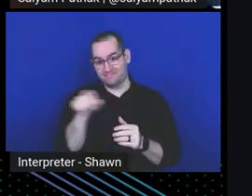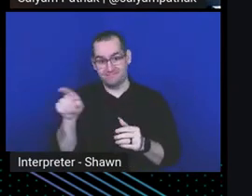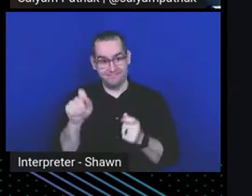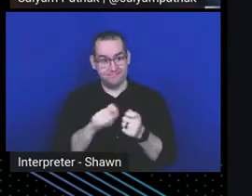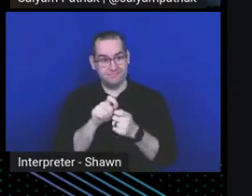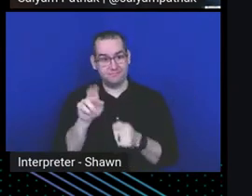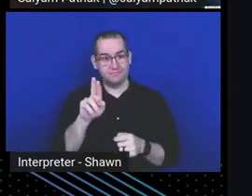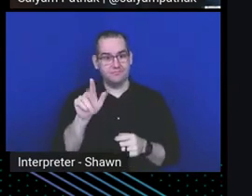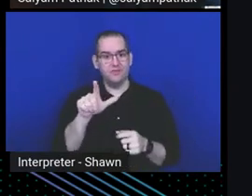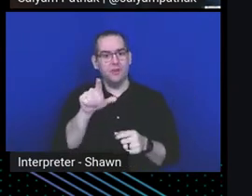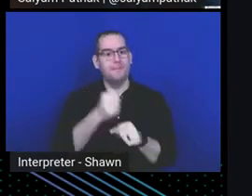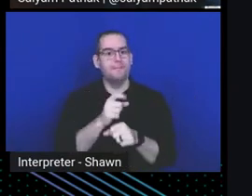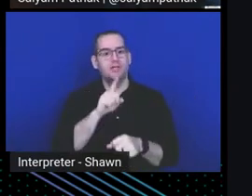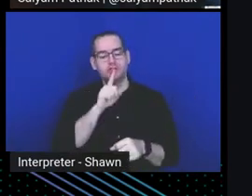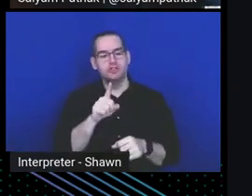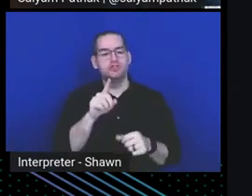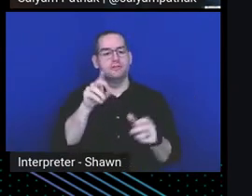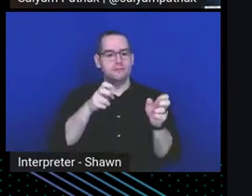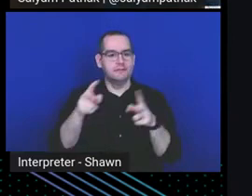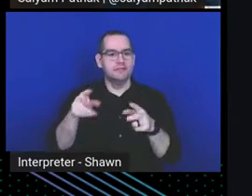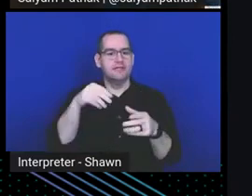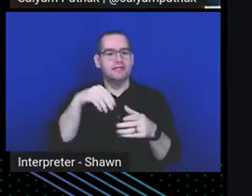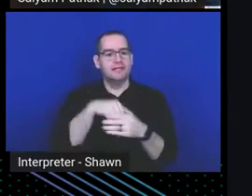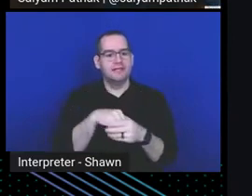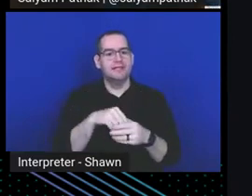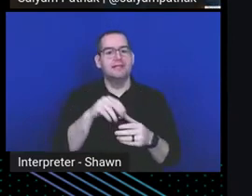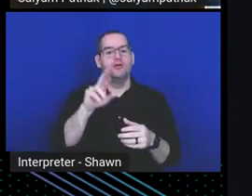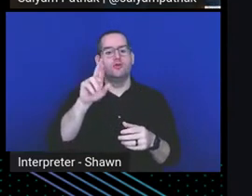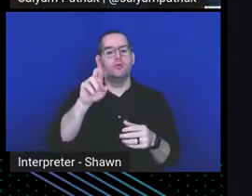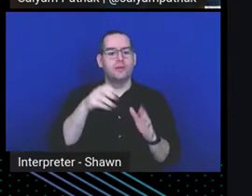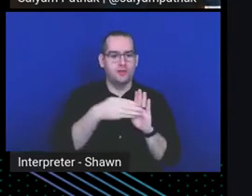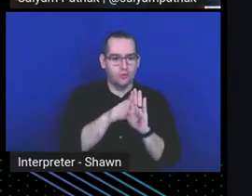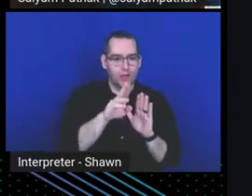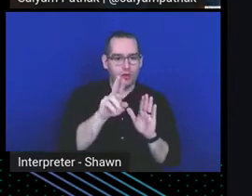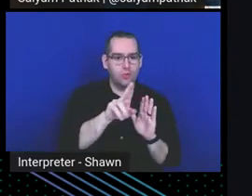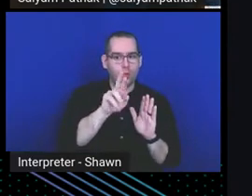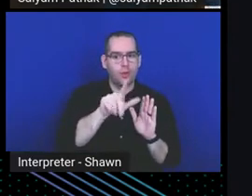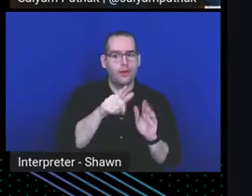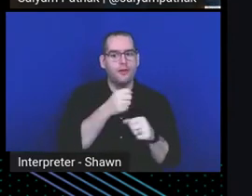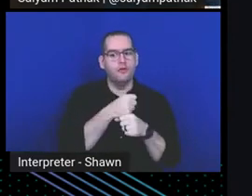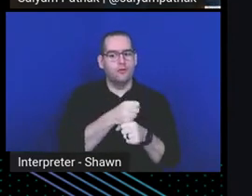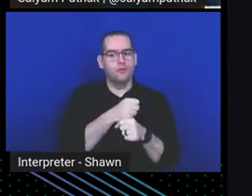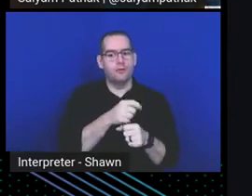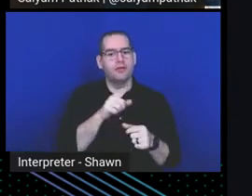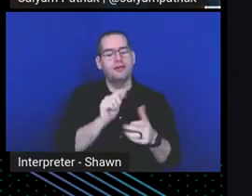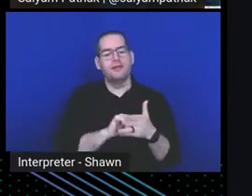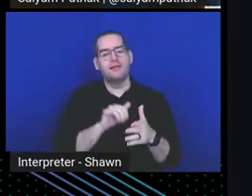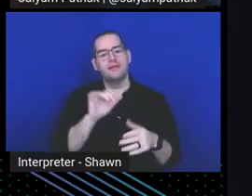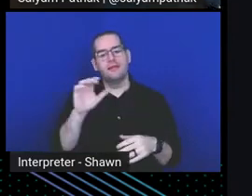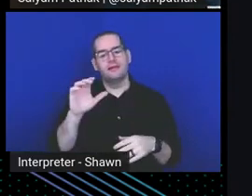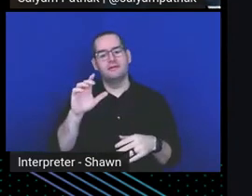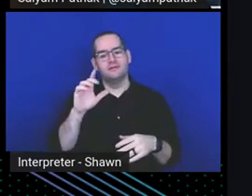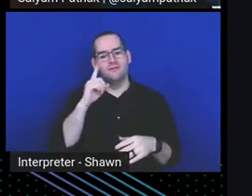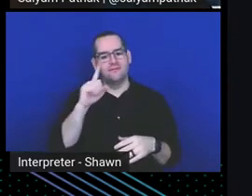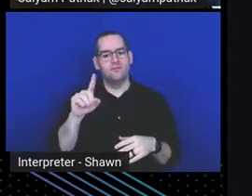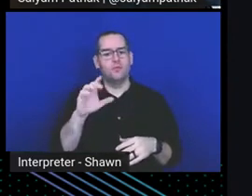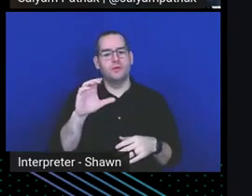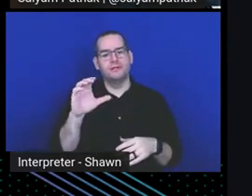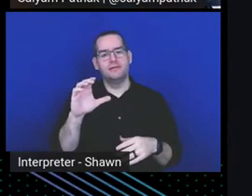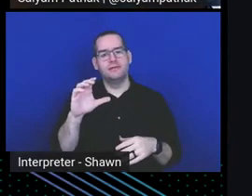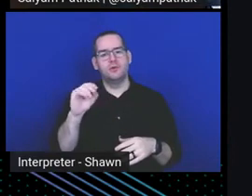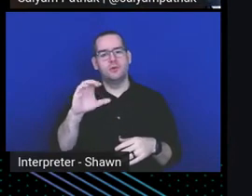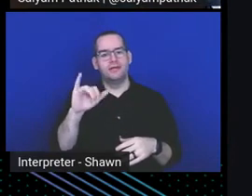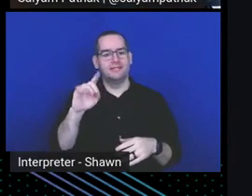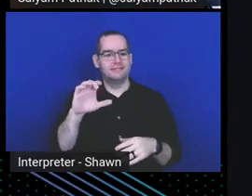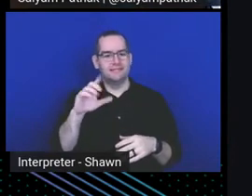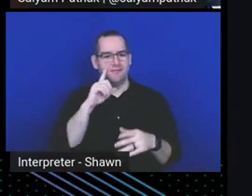what you have to mention in the redirect URL when you are creating the OIDC secret for the web application. So